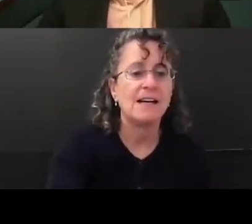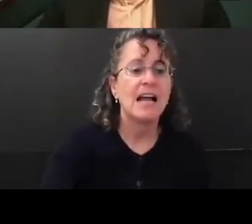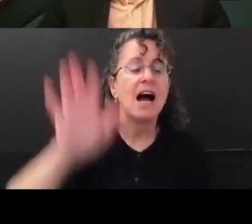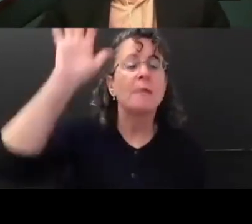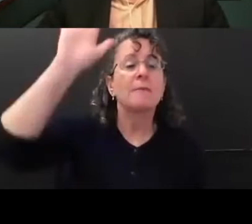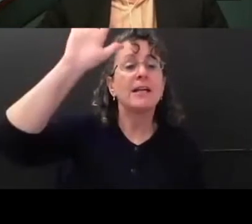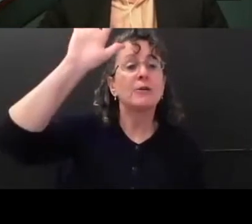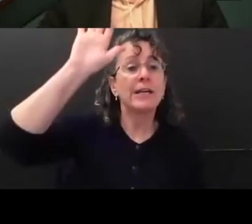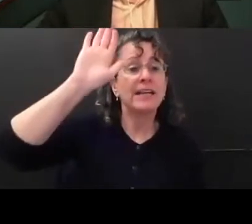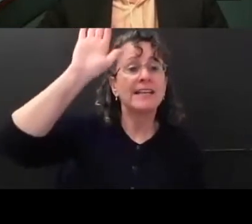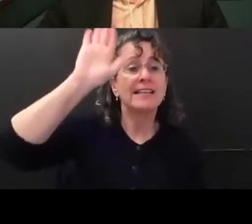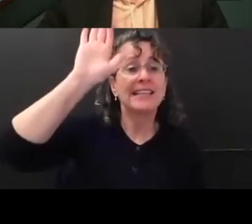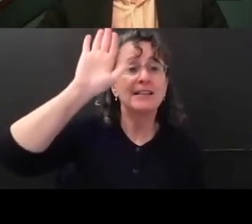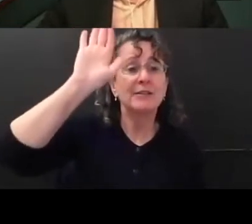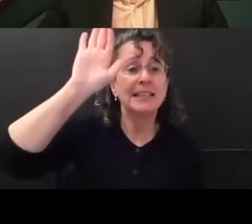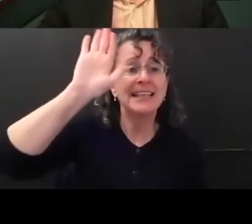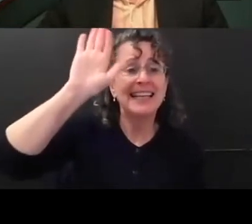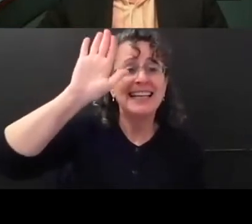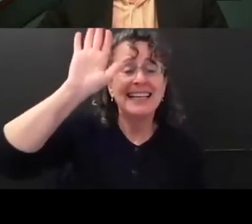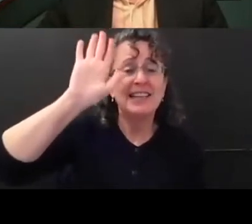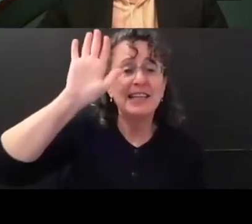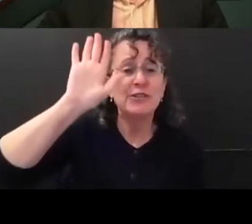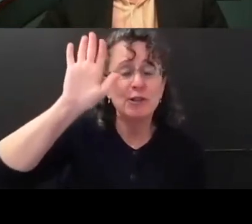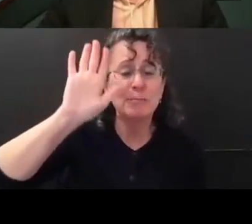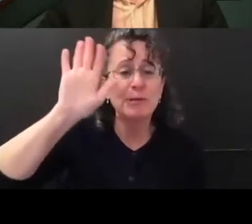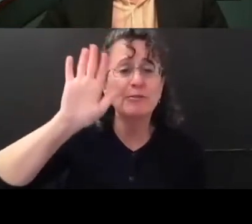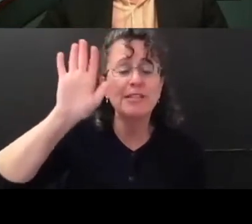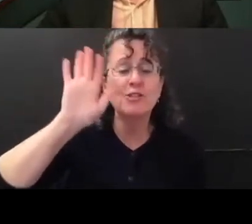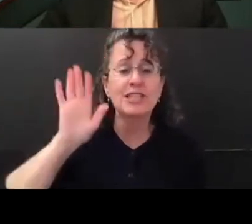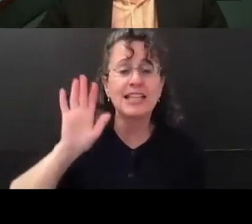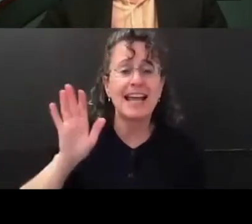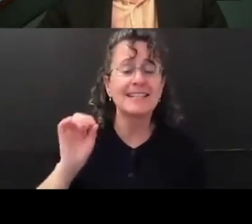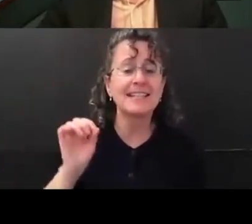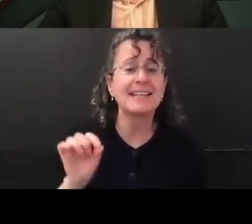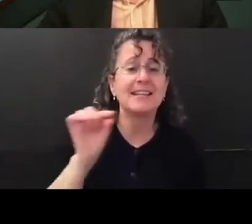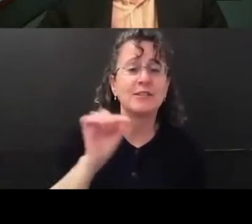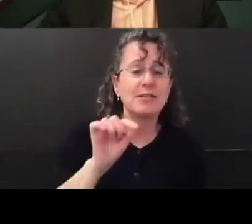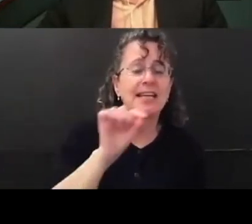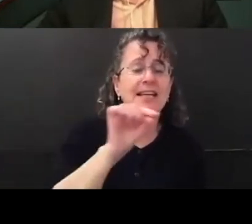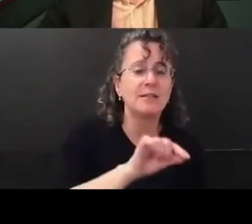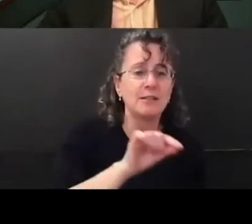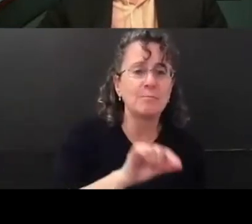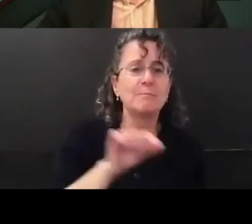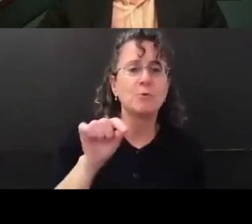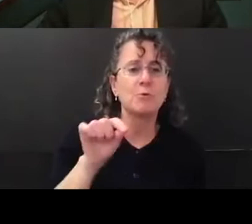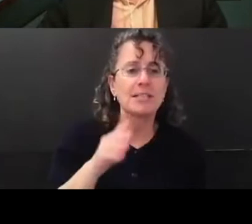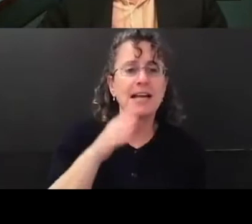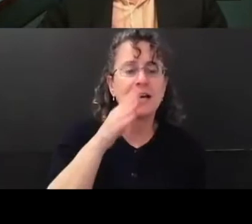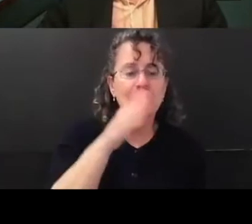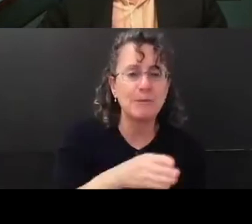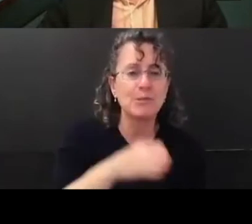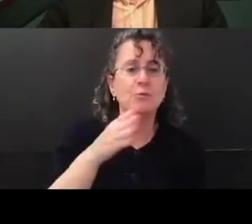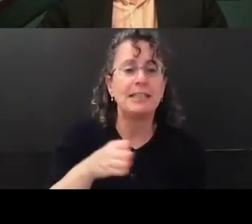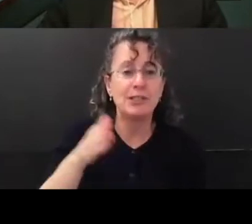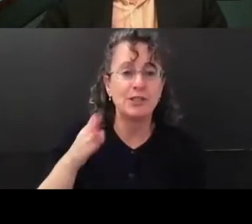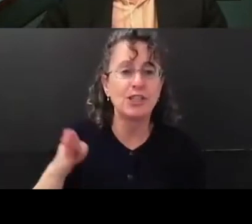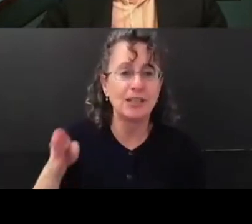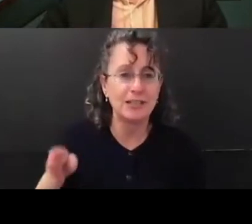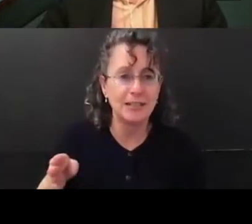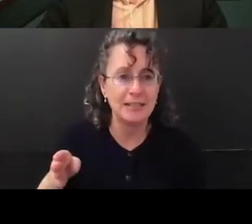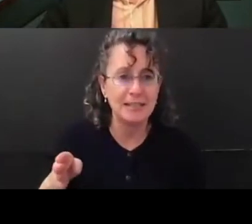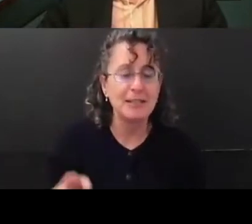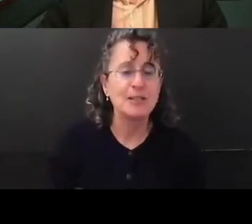Okay, Liz, you're up. Hillary, Yes. the interpreter is just asking that you take a little bit more time